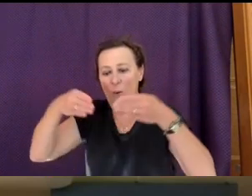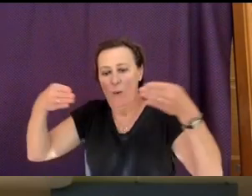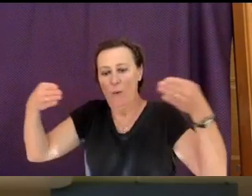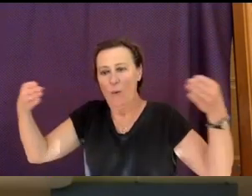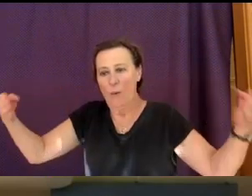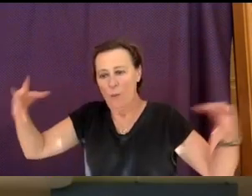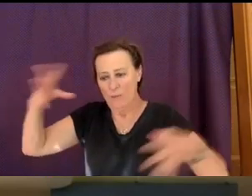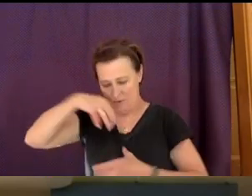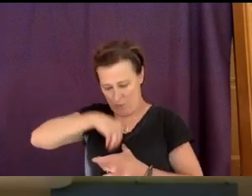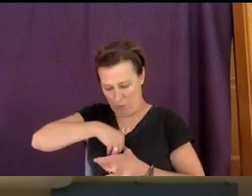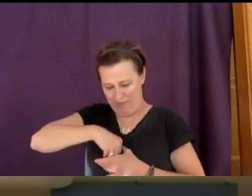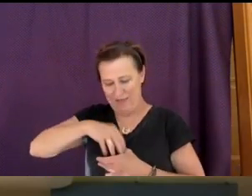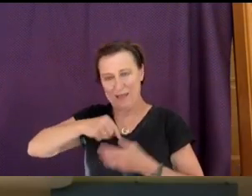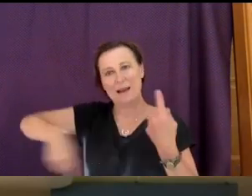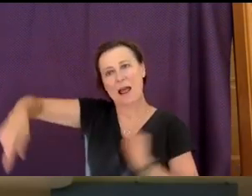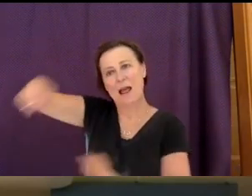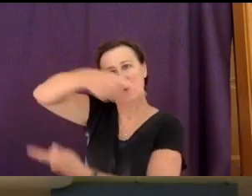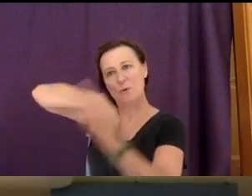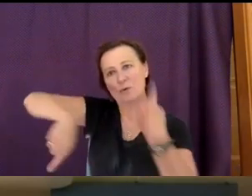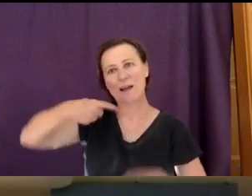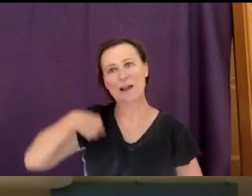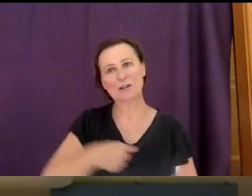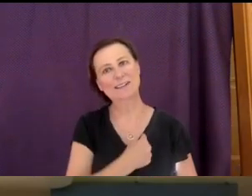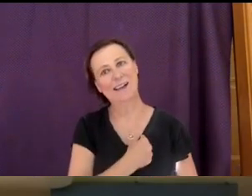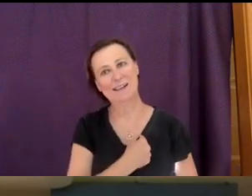all around us.